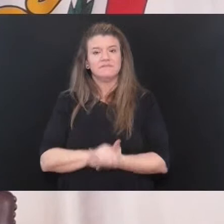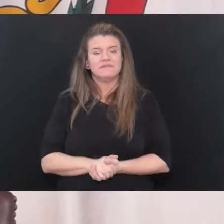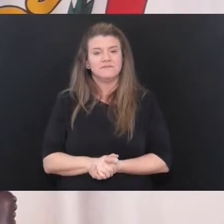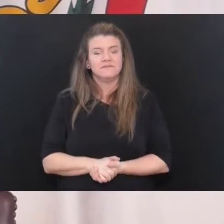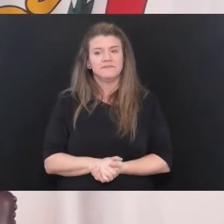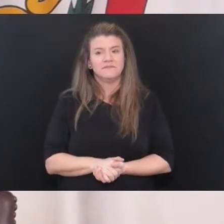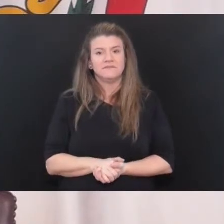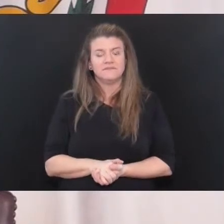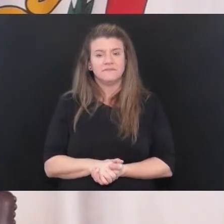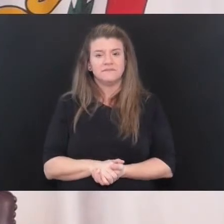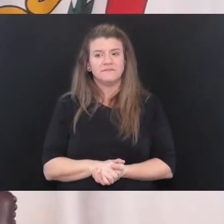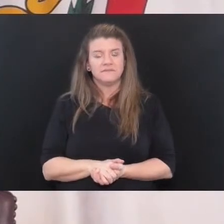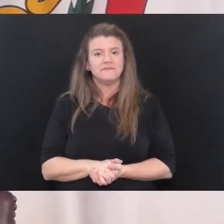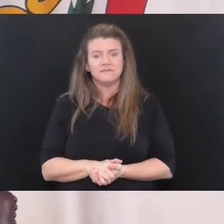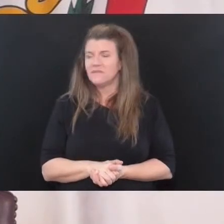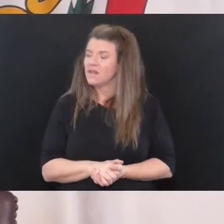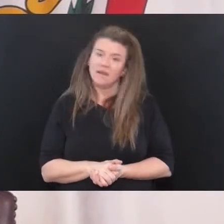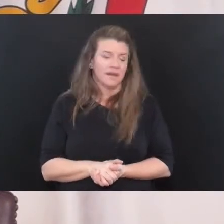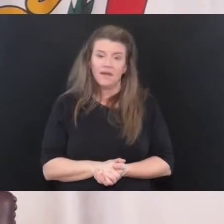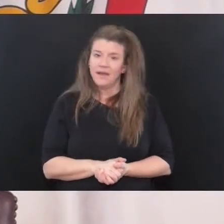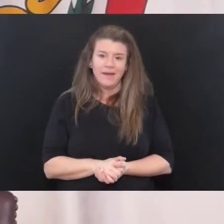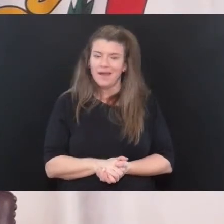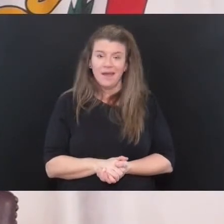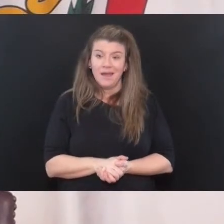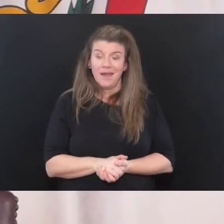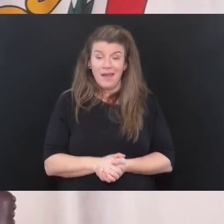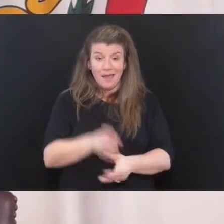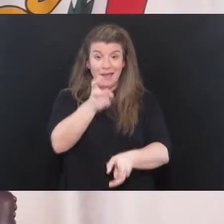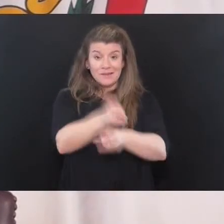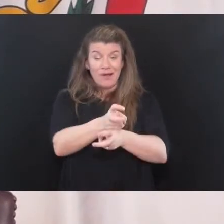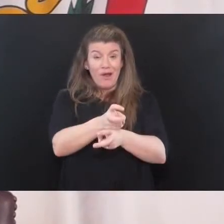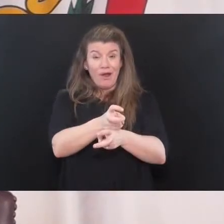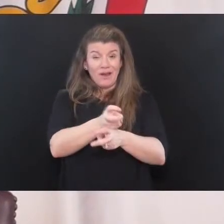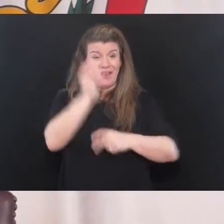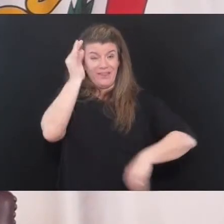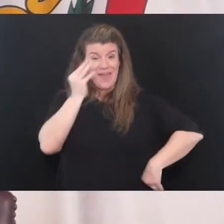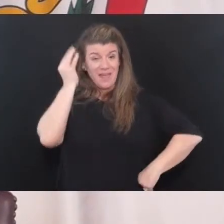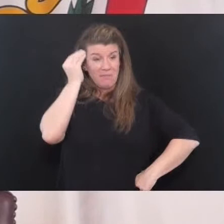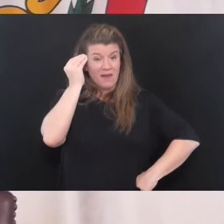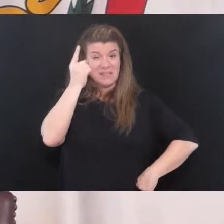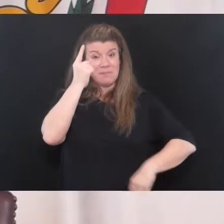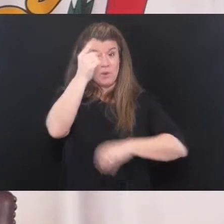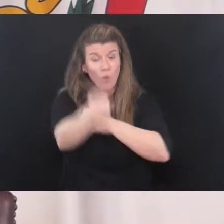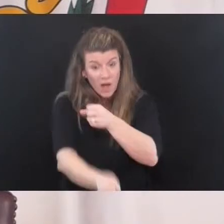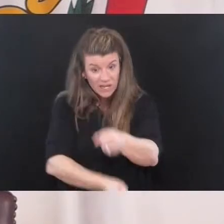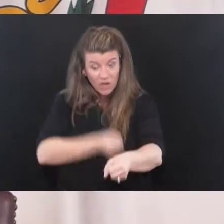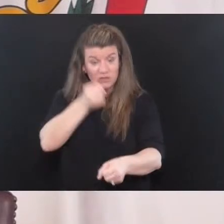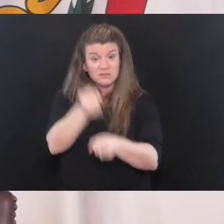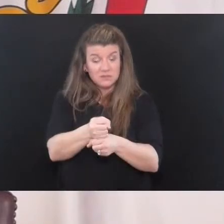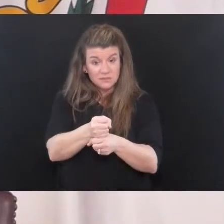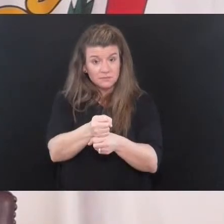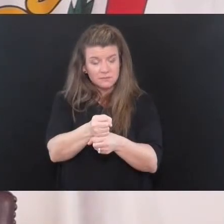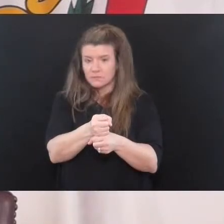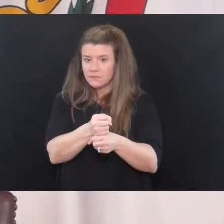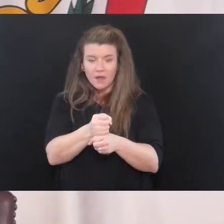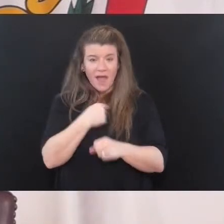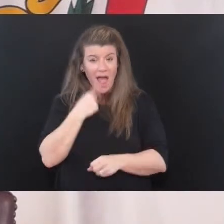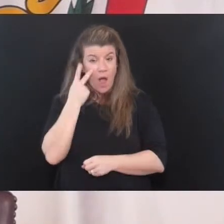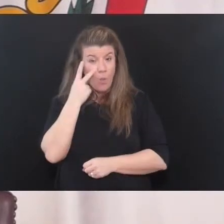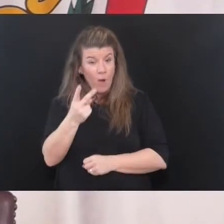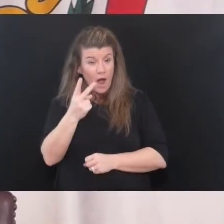That it's hard to think about that's been a year. And I watched that thing and I just